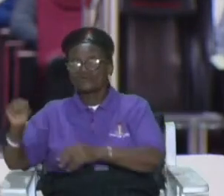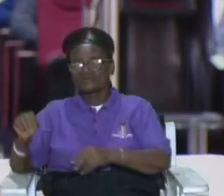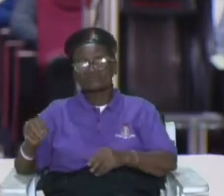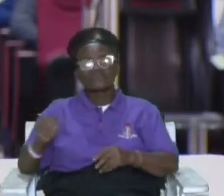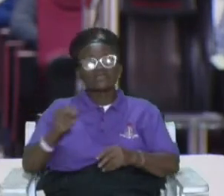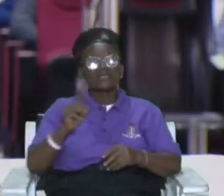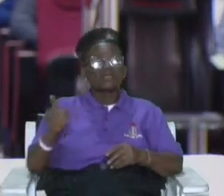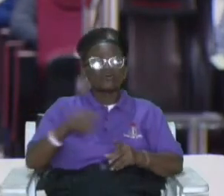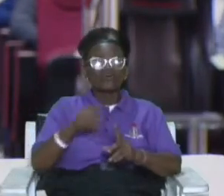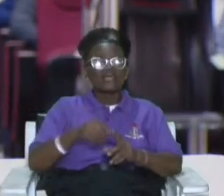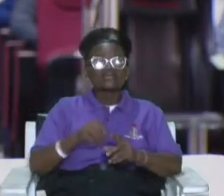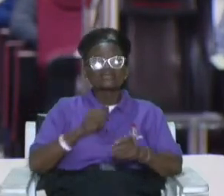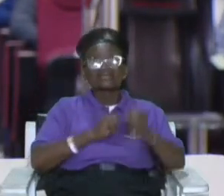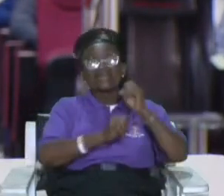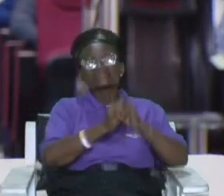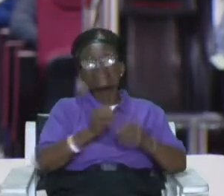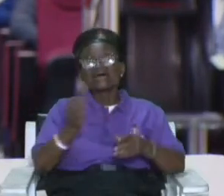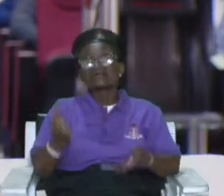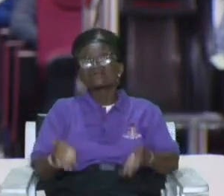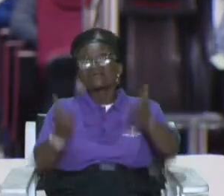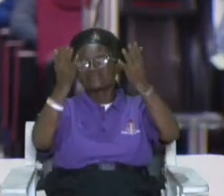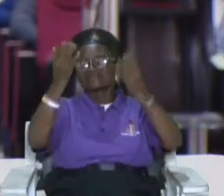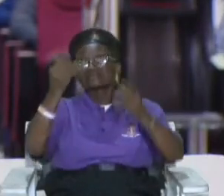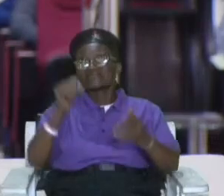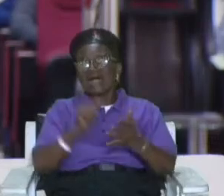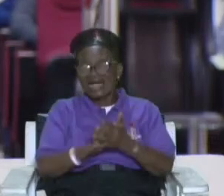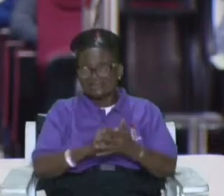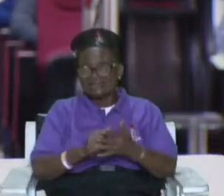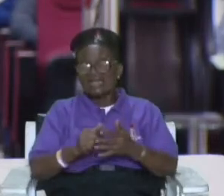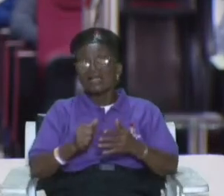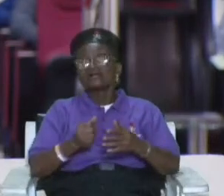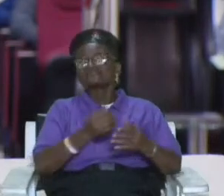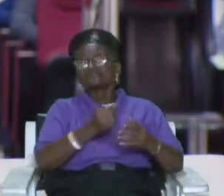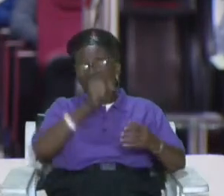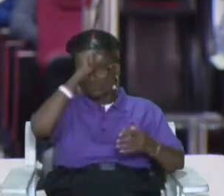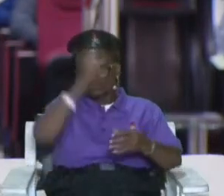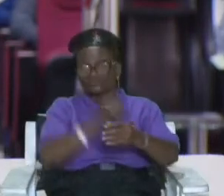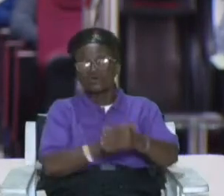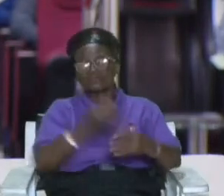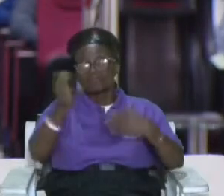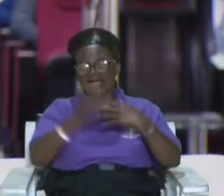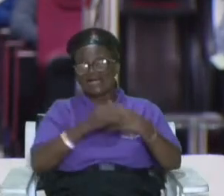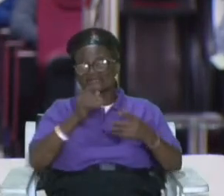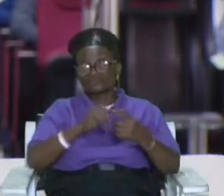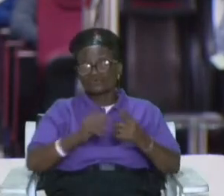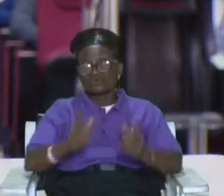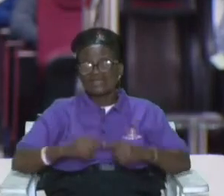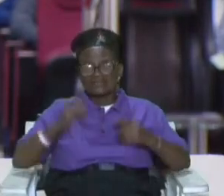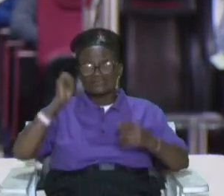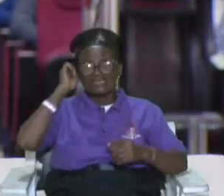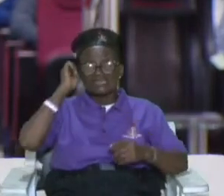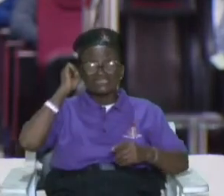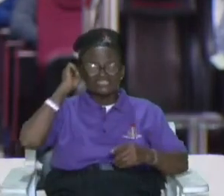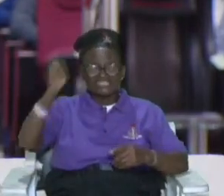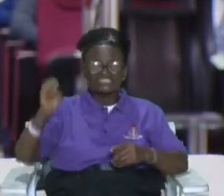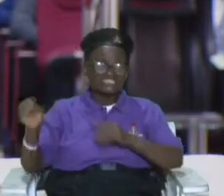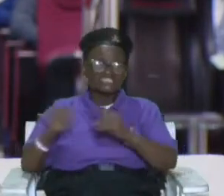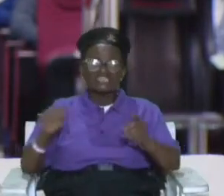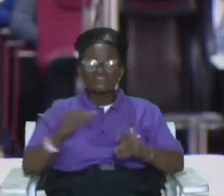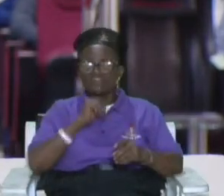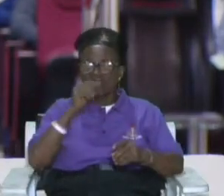life, the woman didn't say anything. She just went in, took her son, and came out.